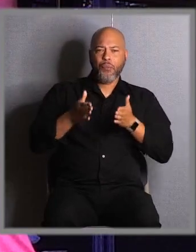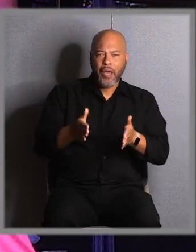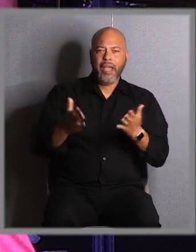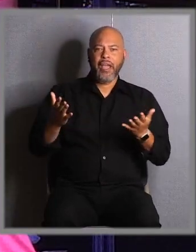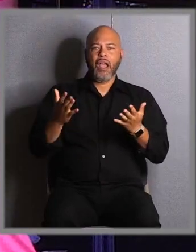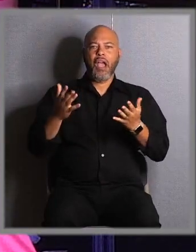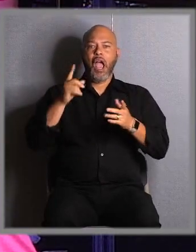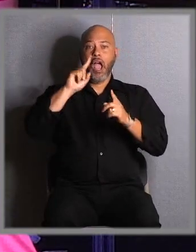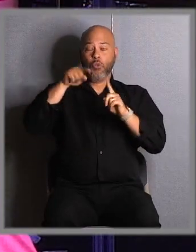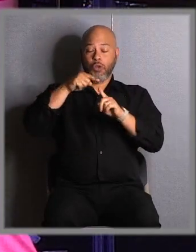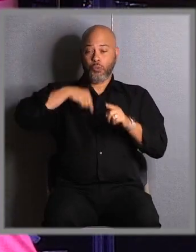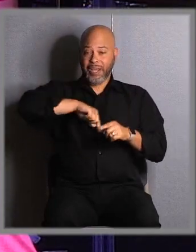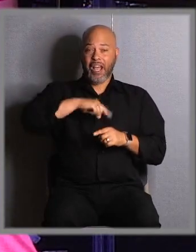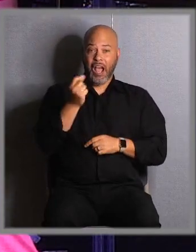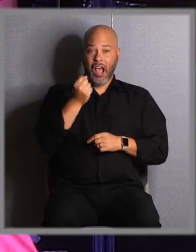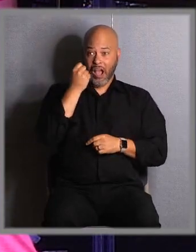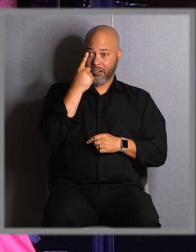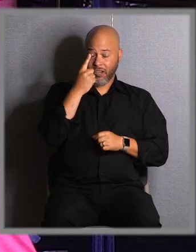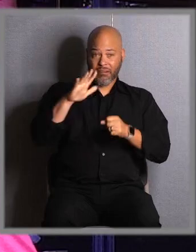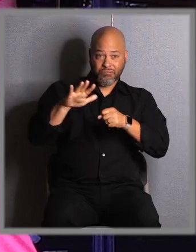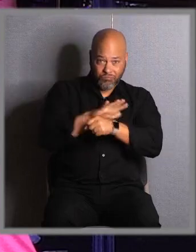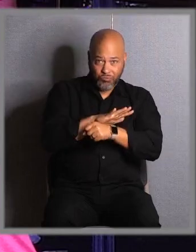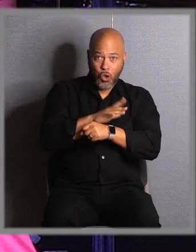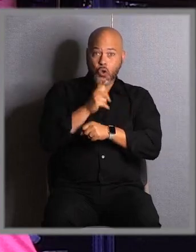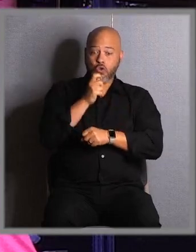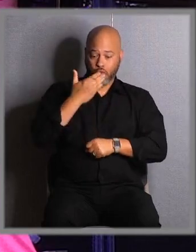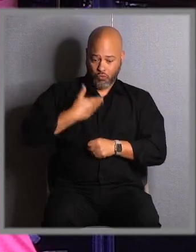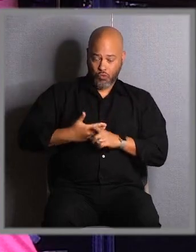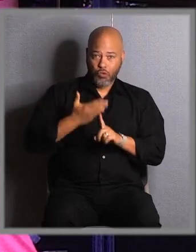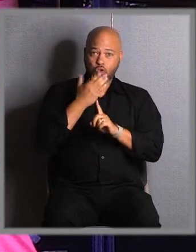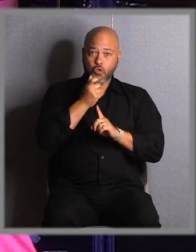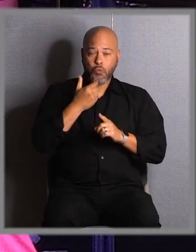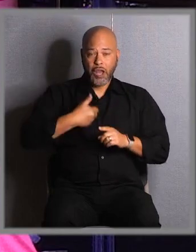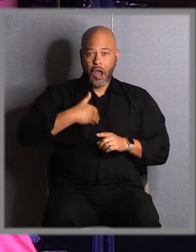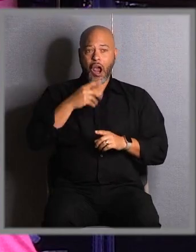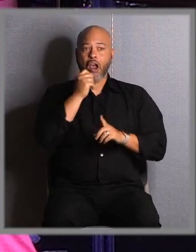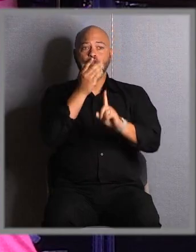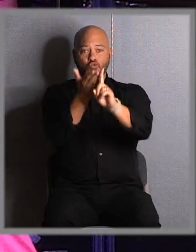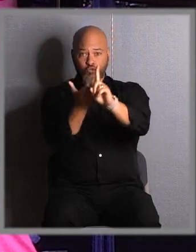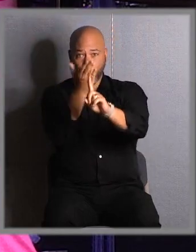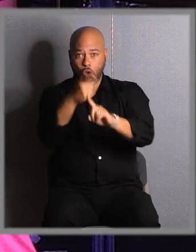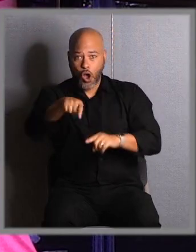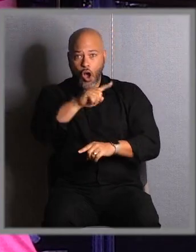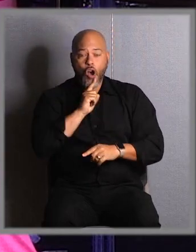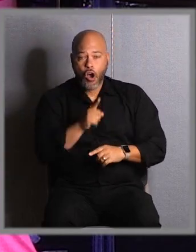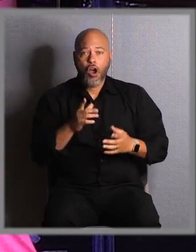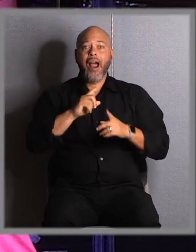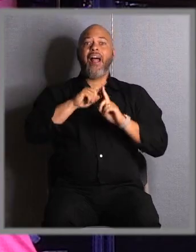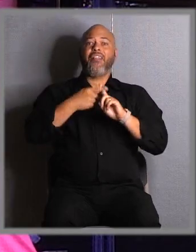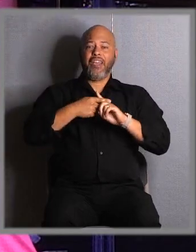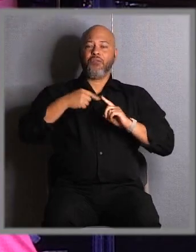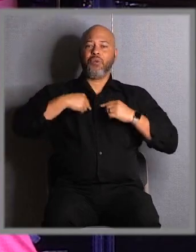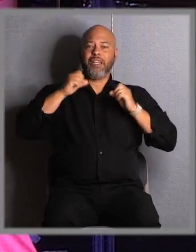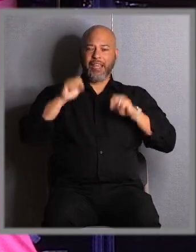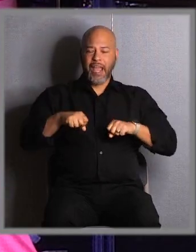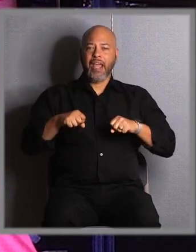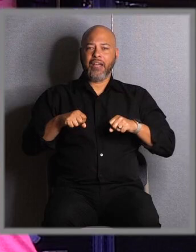way, once we understand who we are and whose we are, then we'll get to, instead of